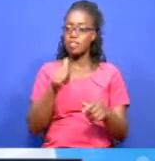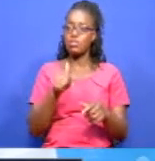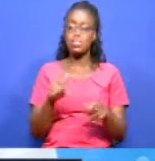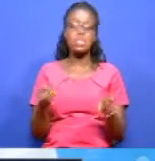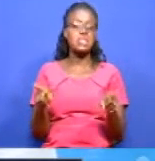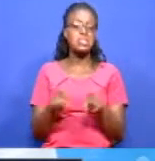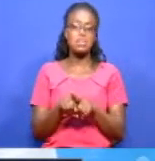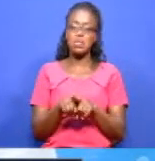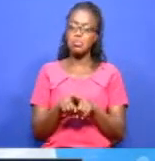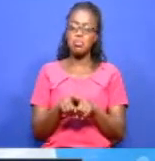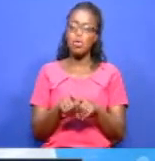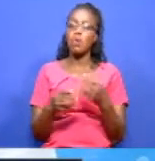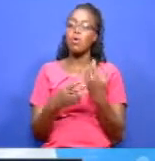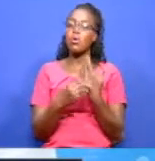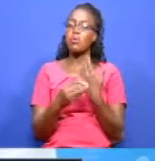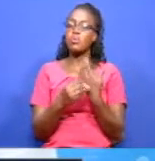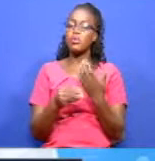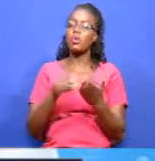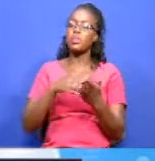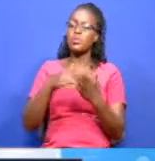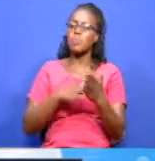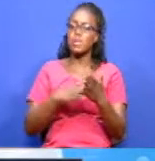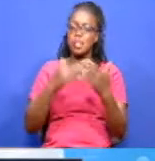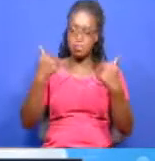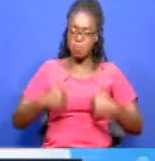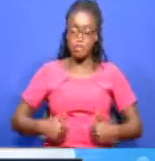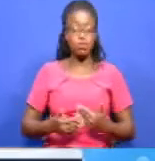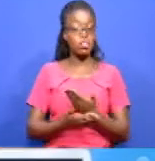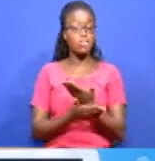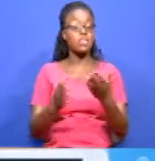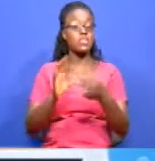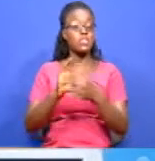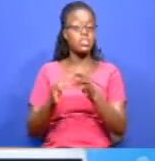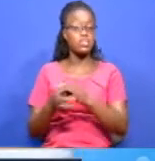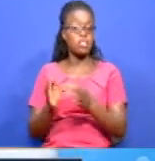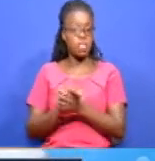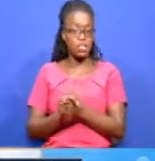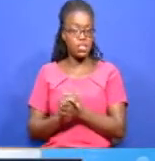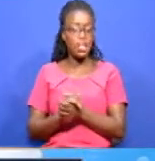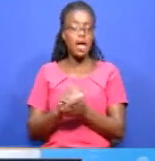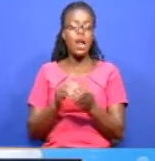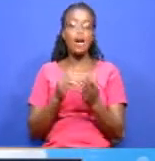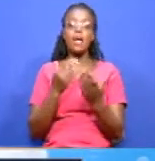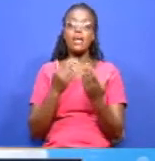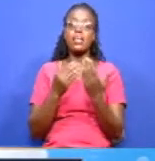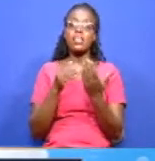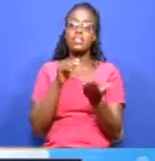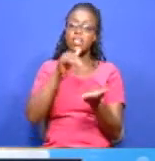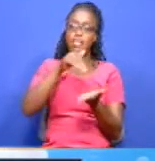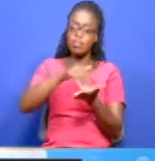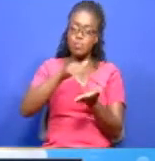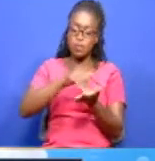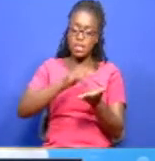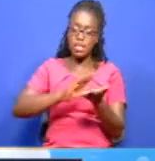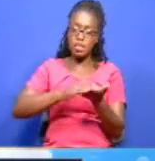weakest link in this chain. I want to reiterate on the importance of targeted